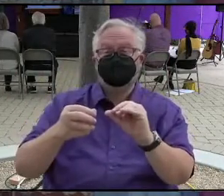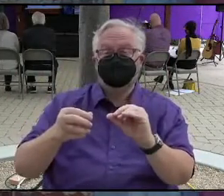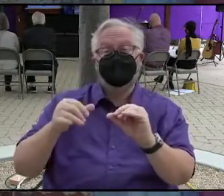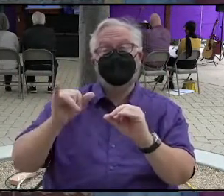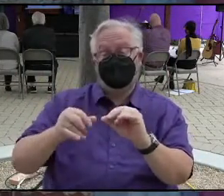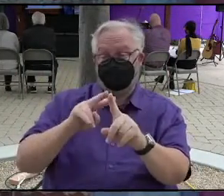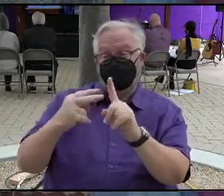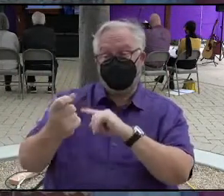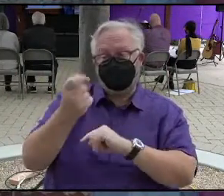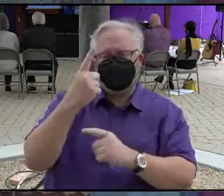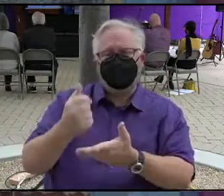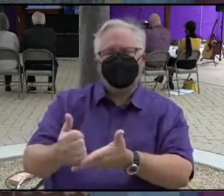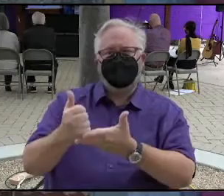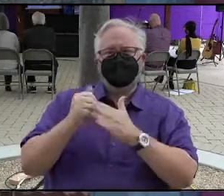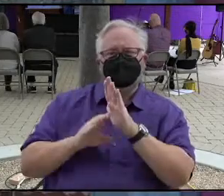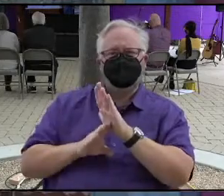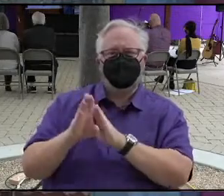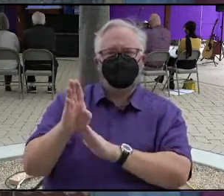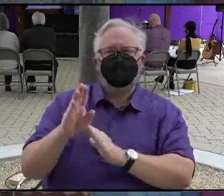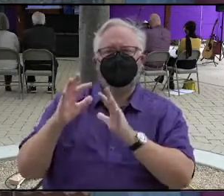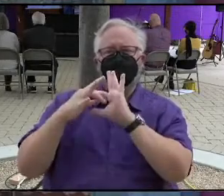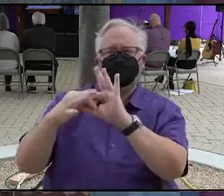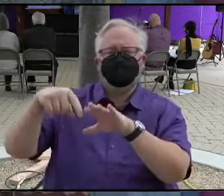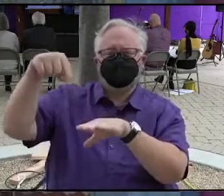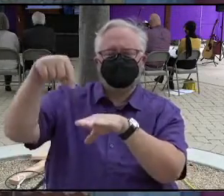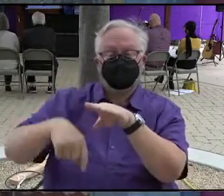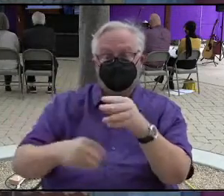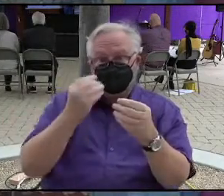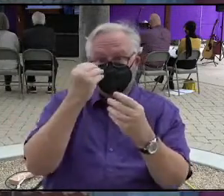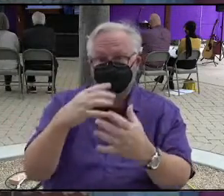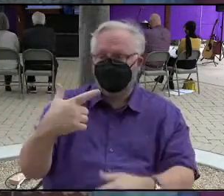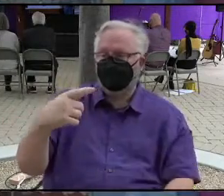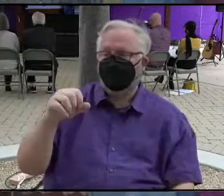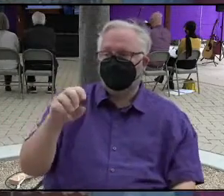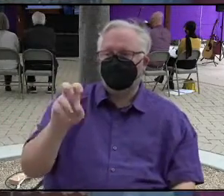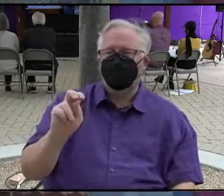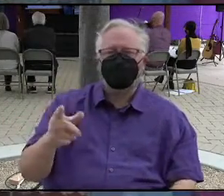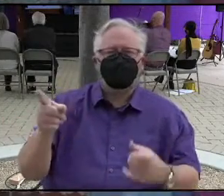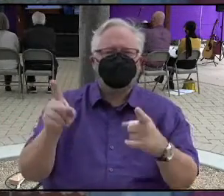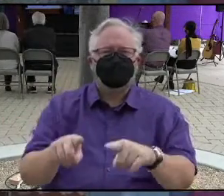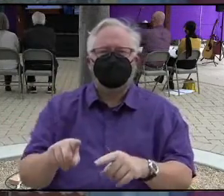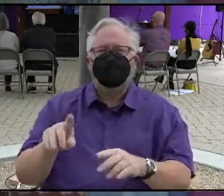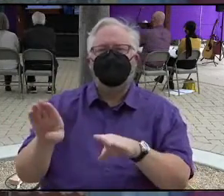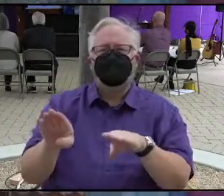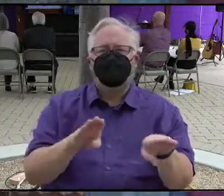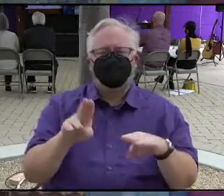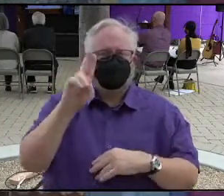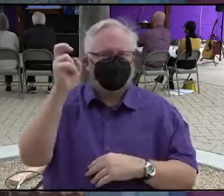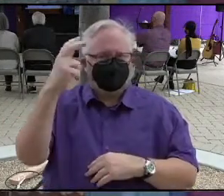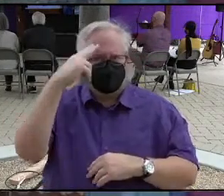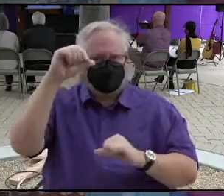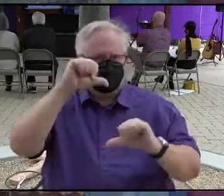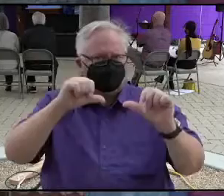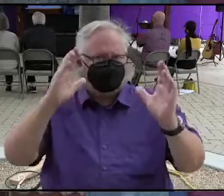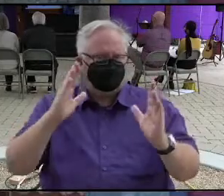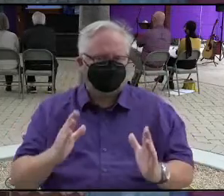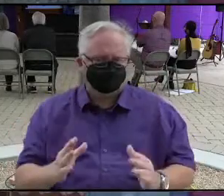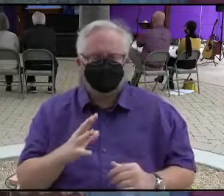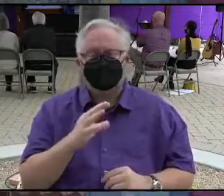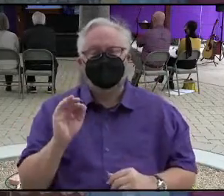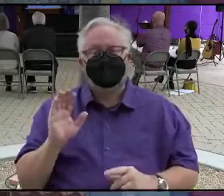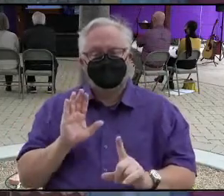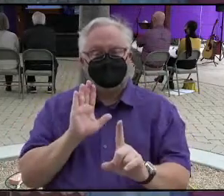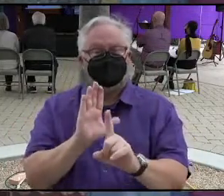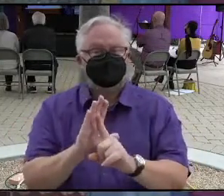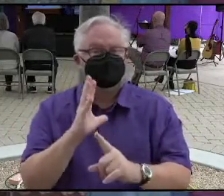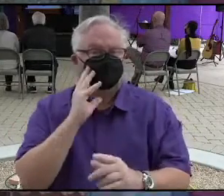relationships. Incidentally, Gowan happens to be a behavioral neuroscientist, and his